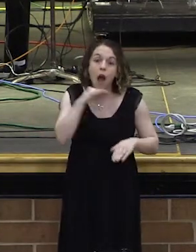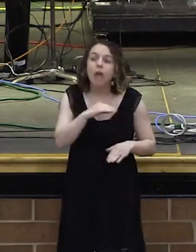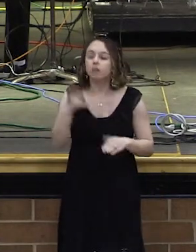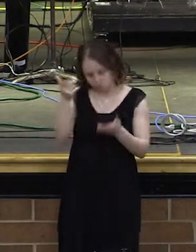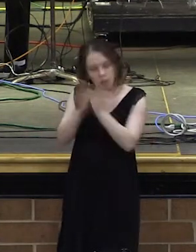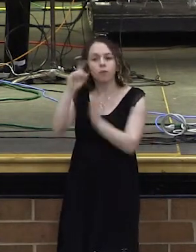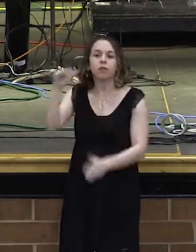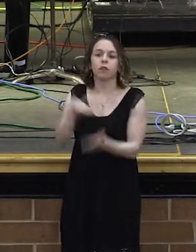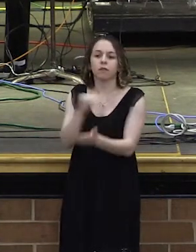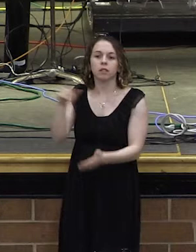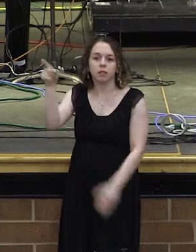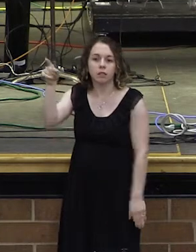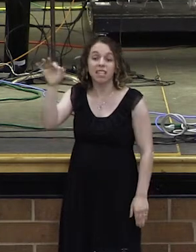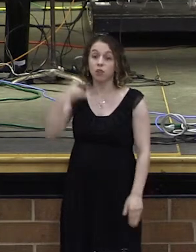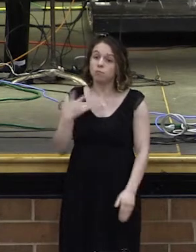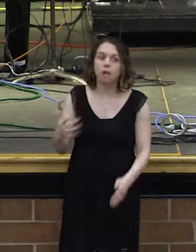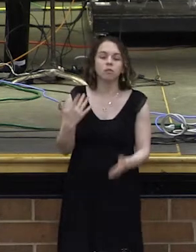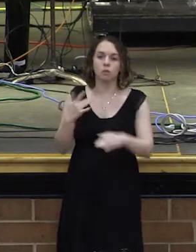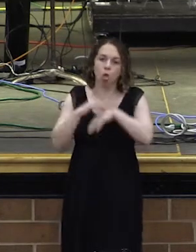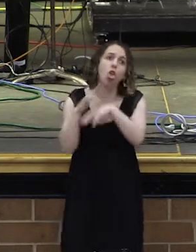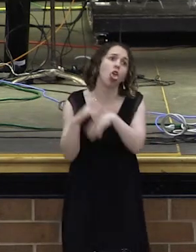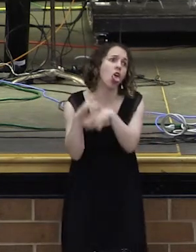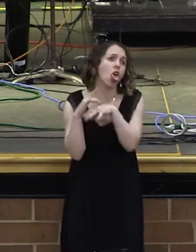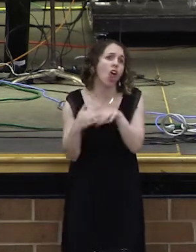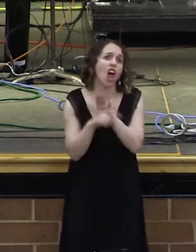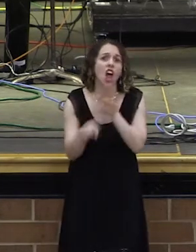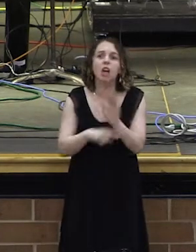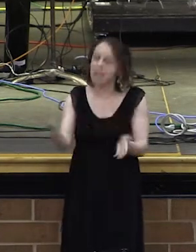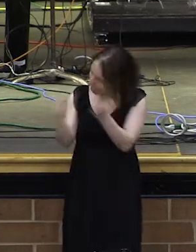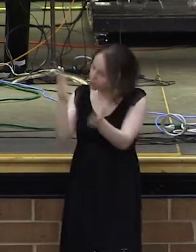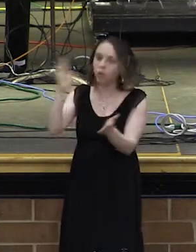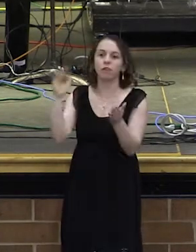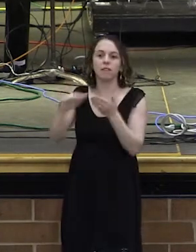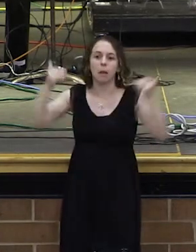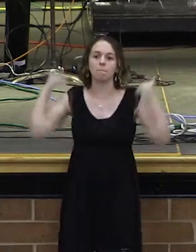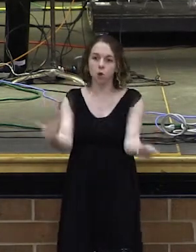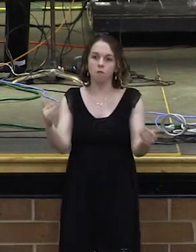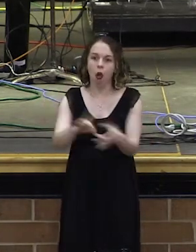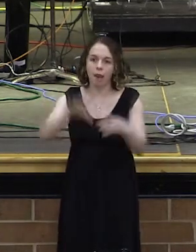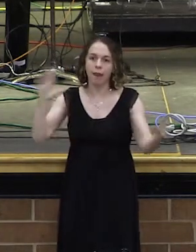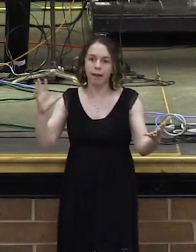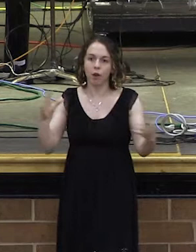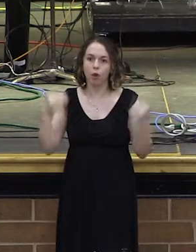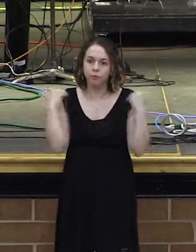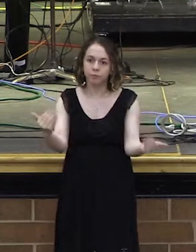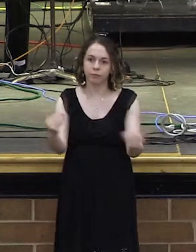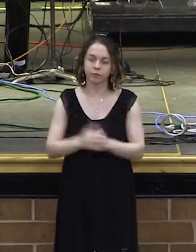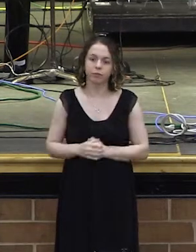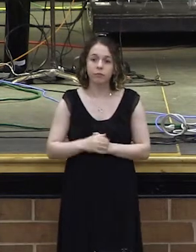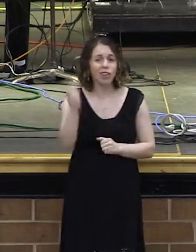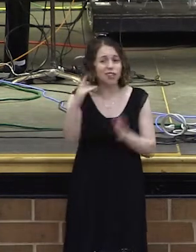bad we shouldn't and this is what he Jesus says to him straight up I love this about Jesus he's just he doesn't mince